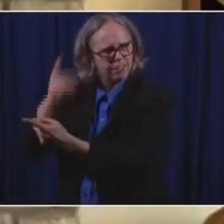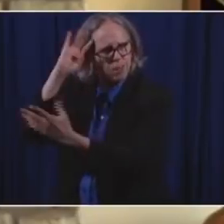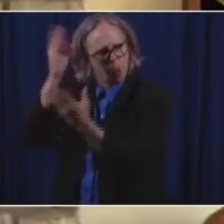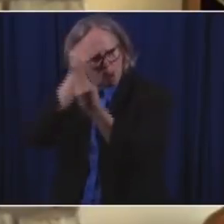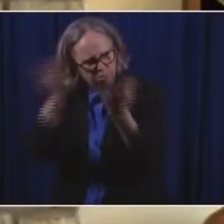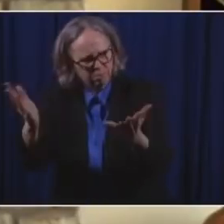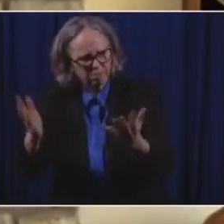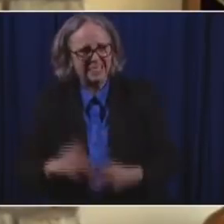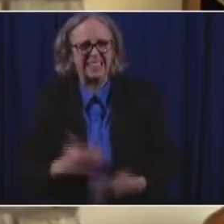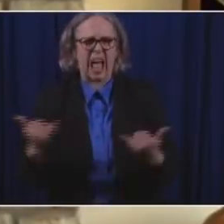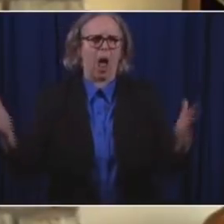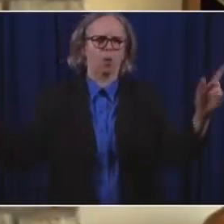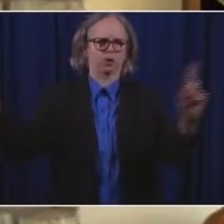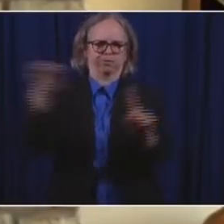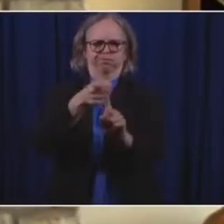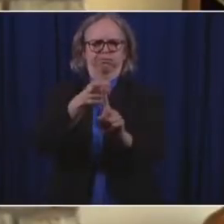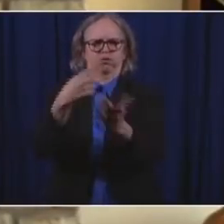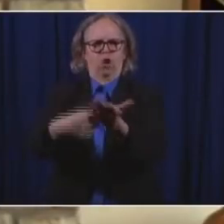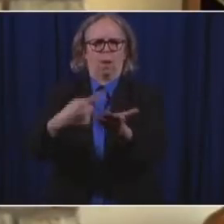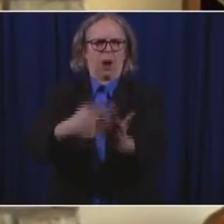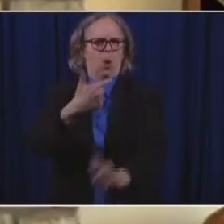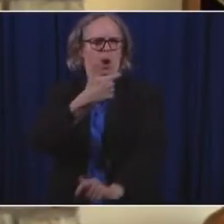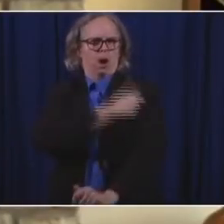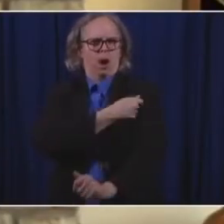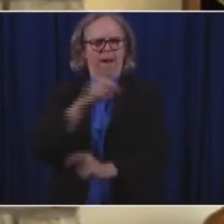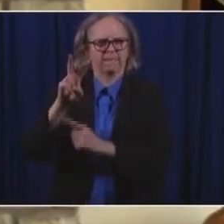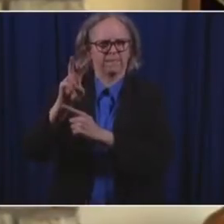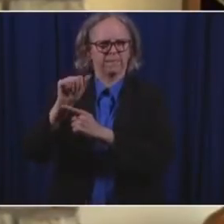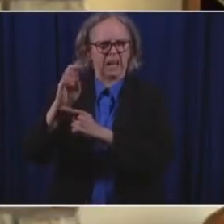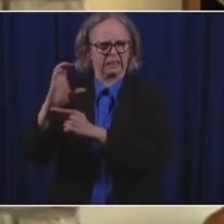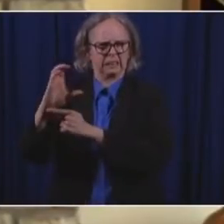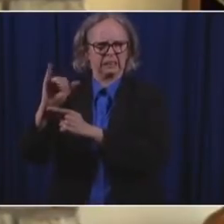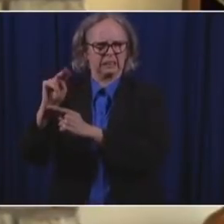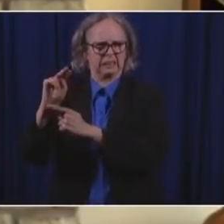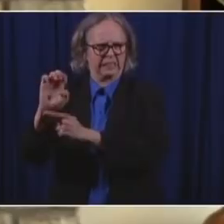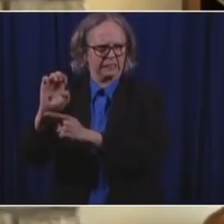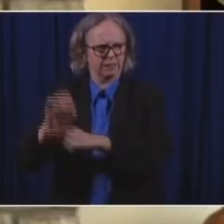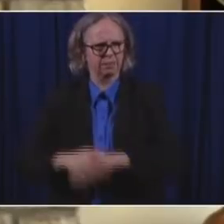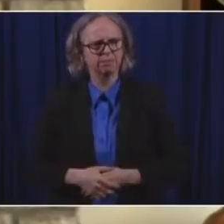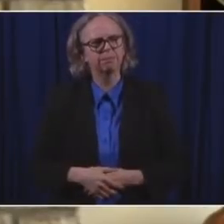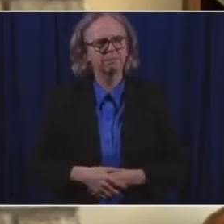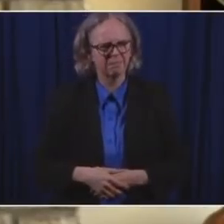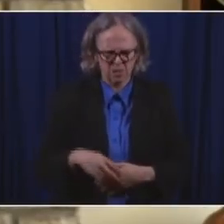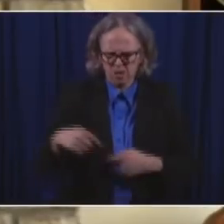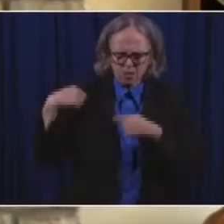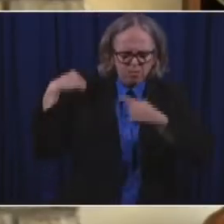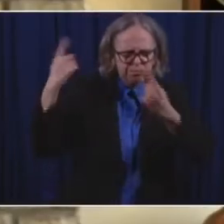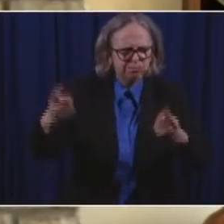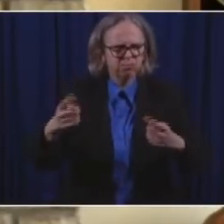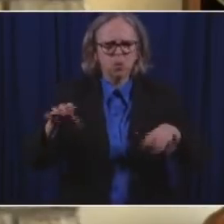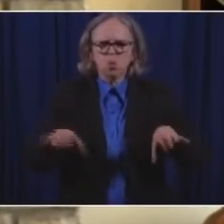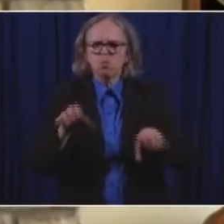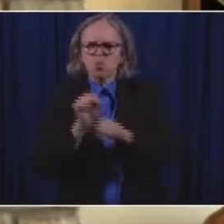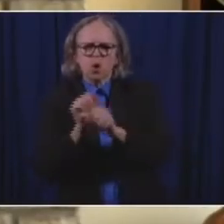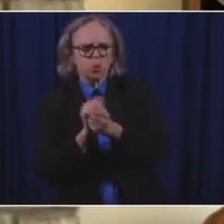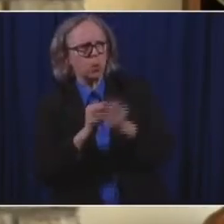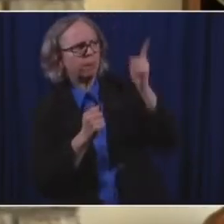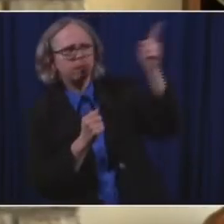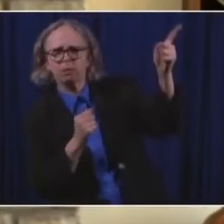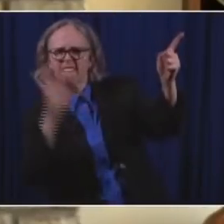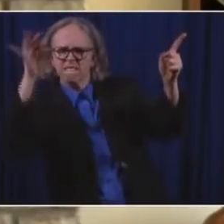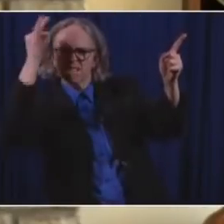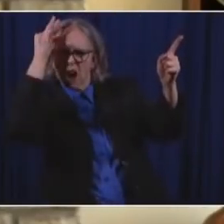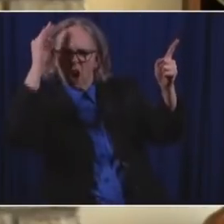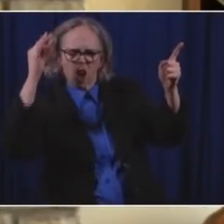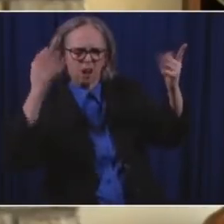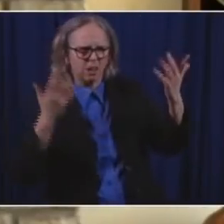vaccines. We've been working with the federal government on this. I had a conversation a couple